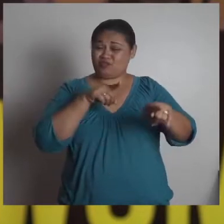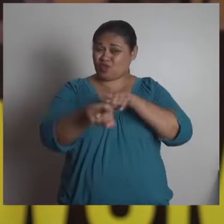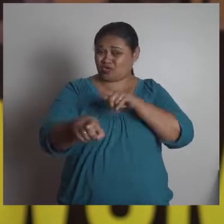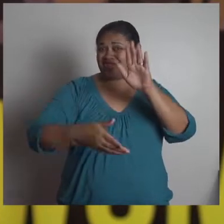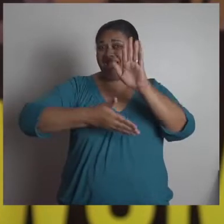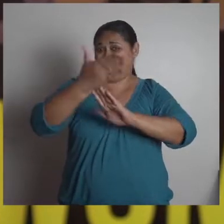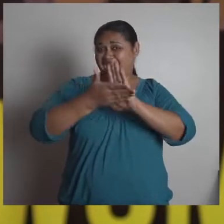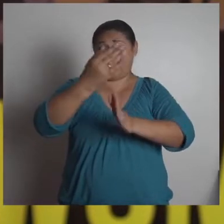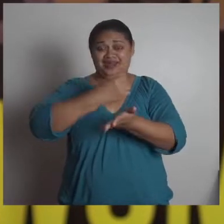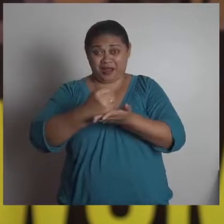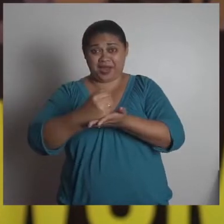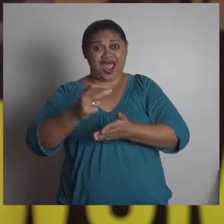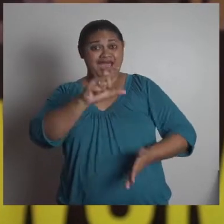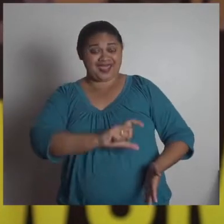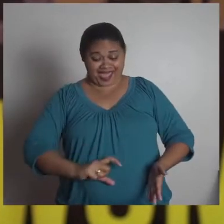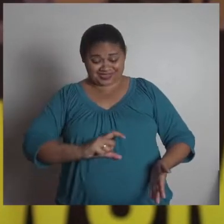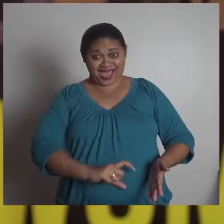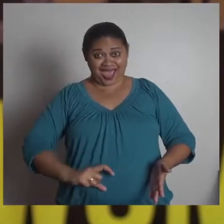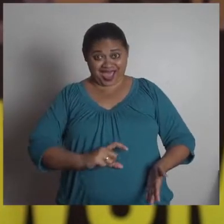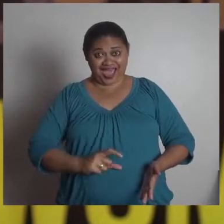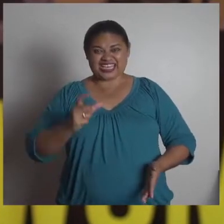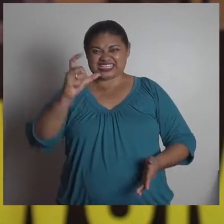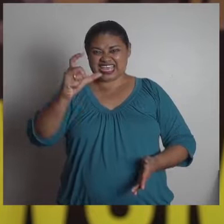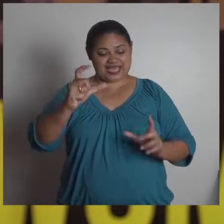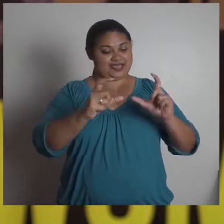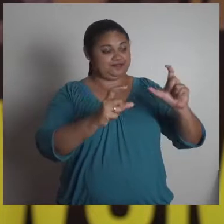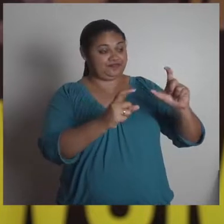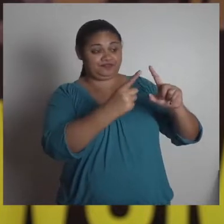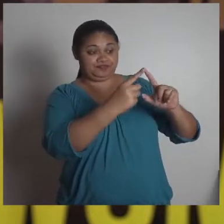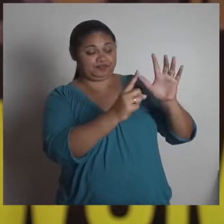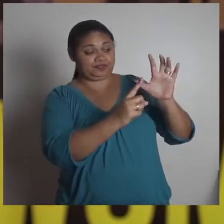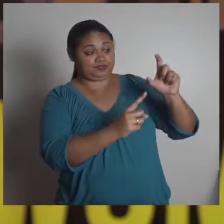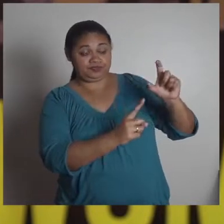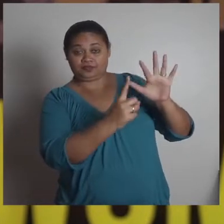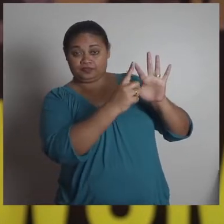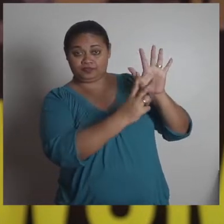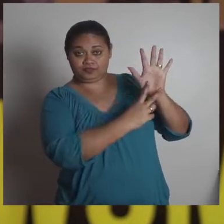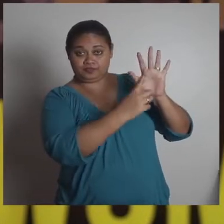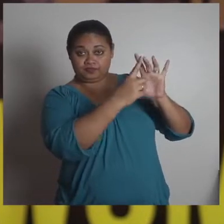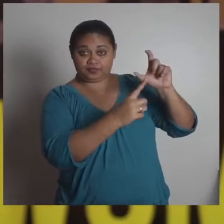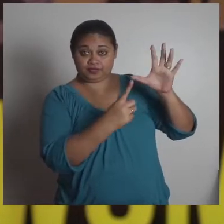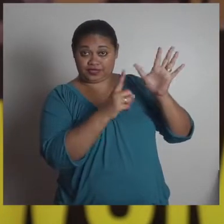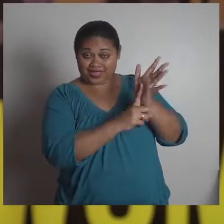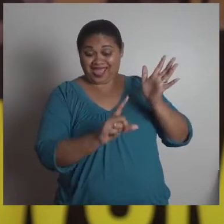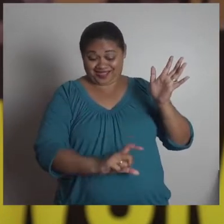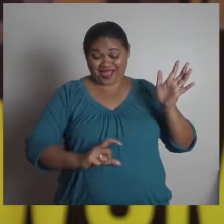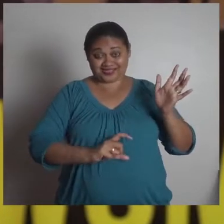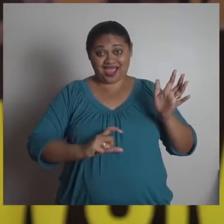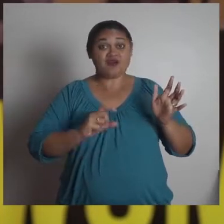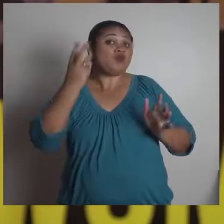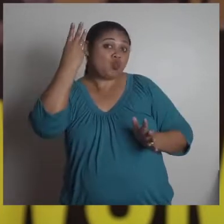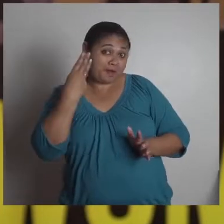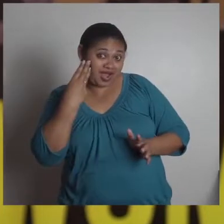of the highest rates of cervical cancer for women, then we're not doing very well economically as well. That means we are